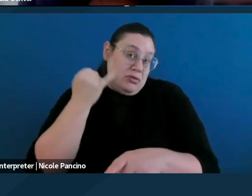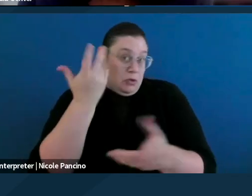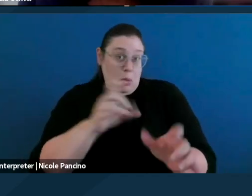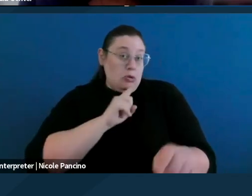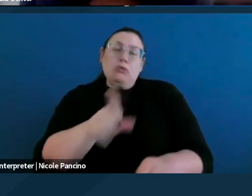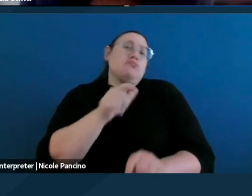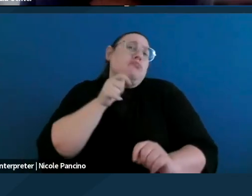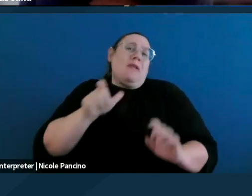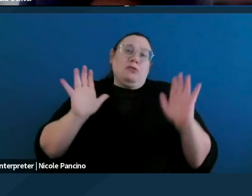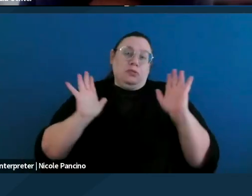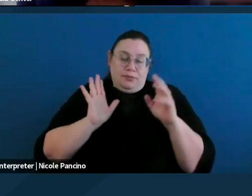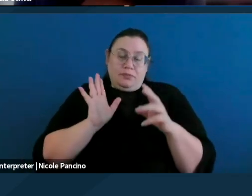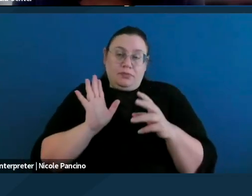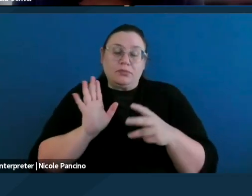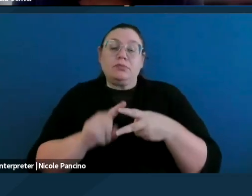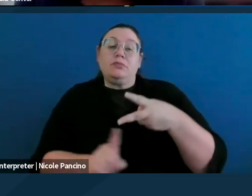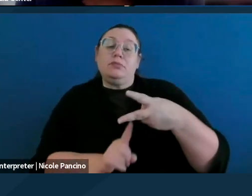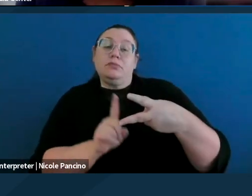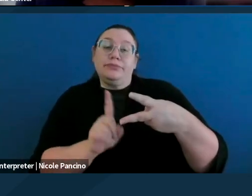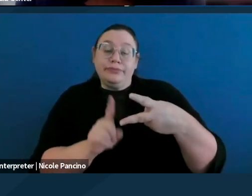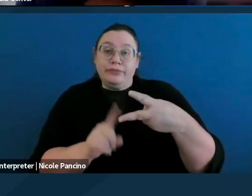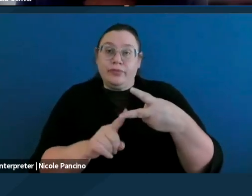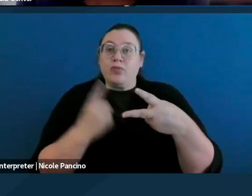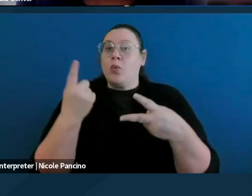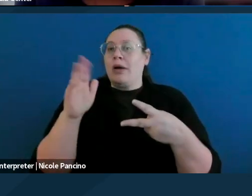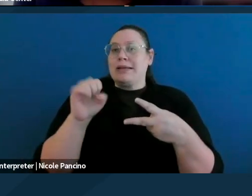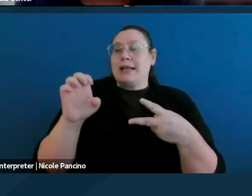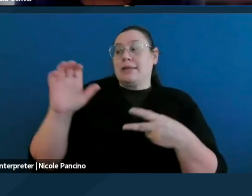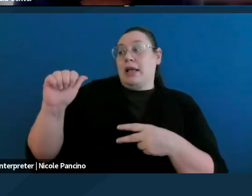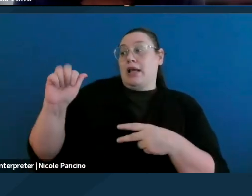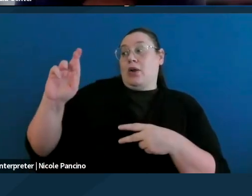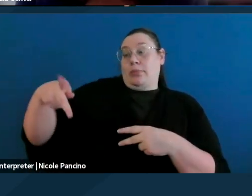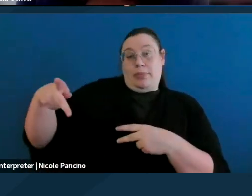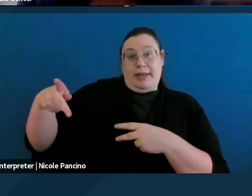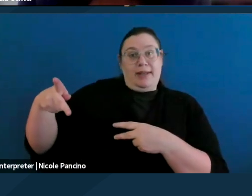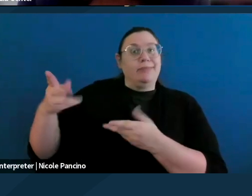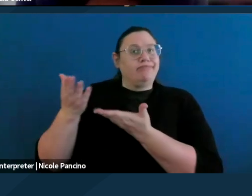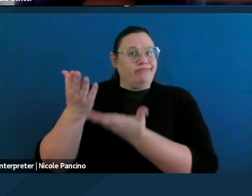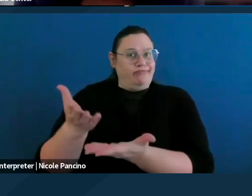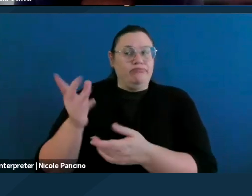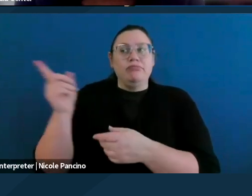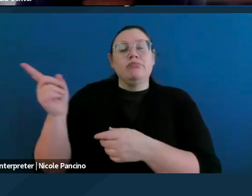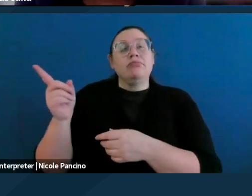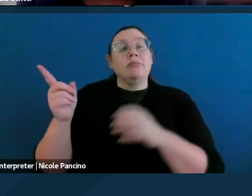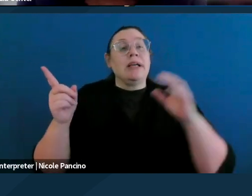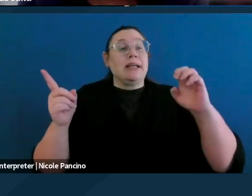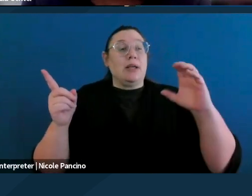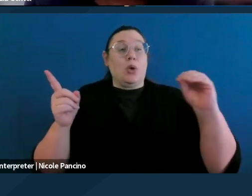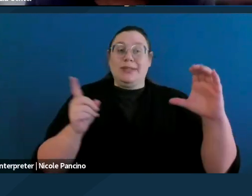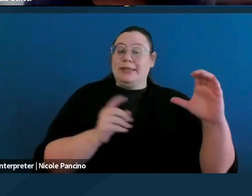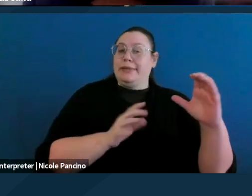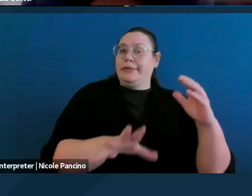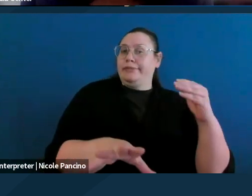to. There's also a case that the AARP brought when the EEOC adopted